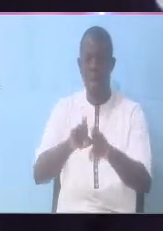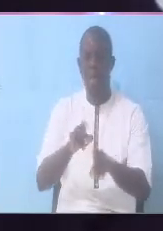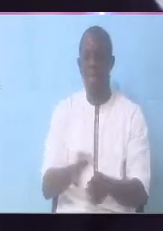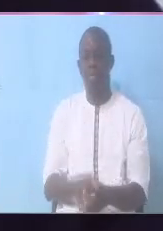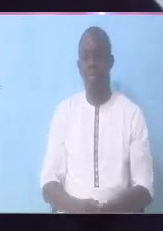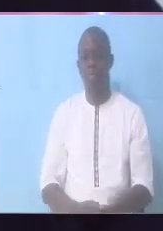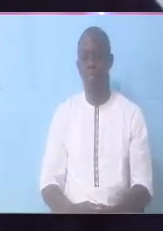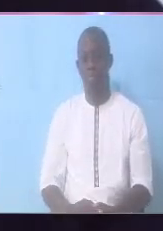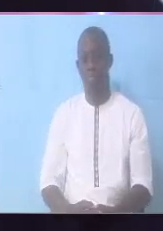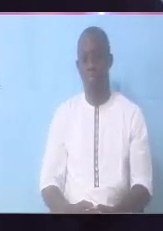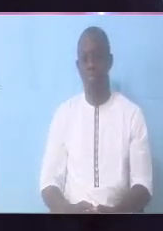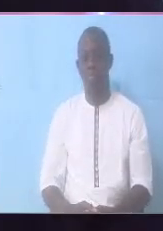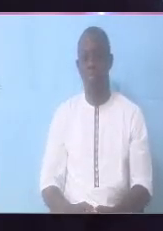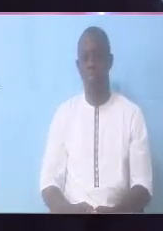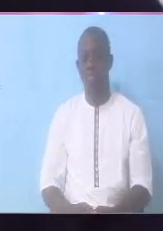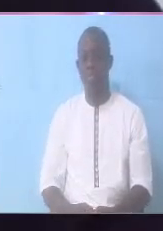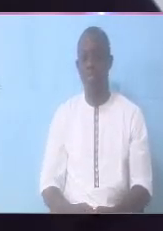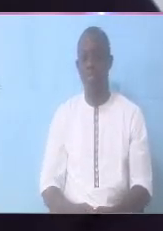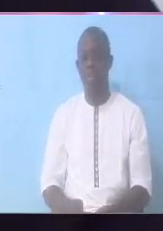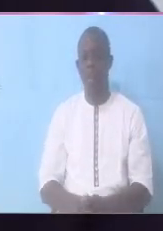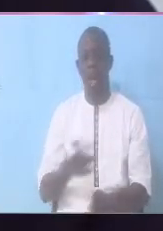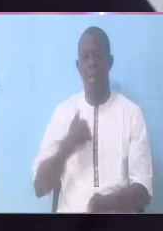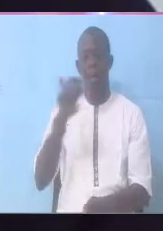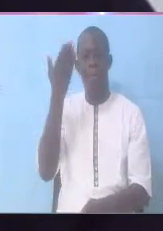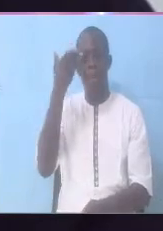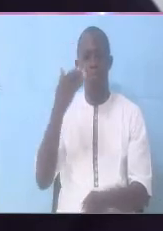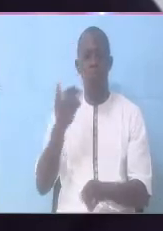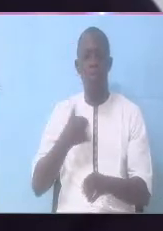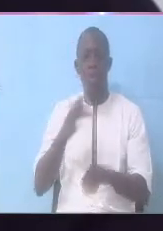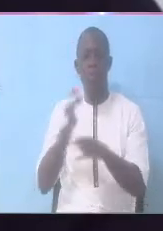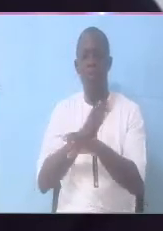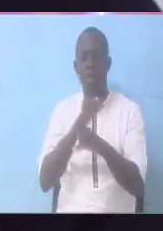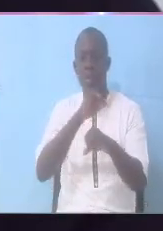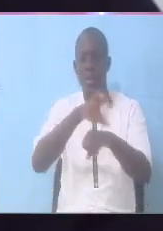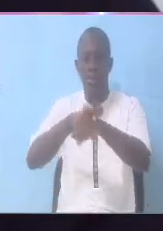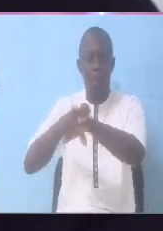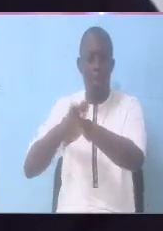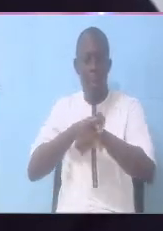Wale yemel mindi ni dimel yemel for the wale.